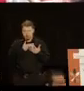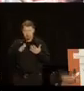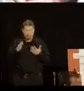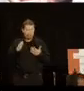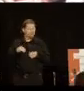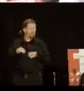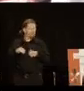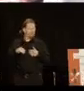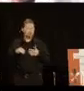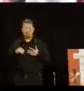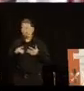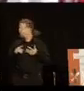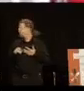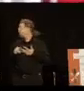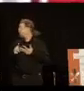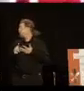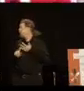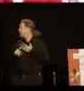is from Jacksonville.